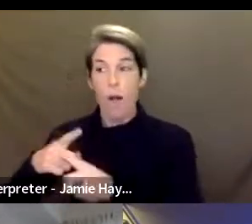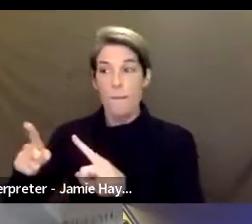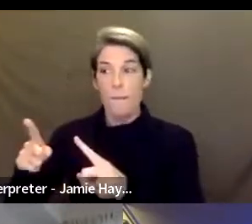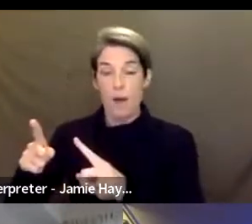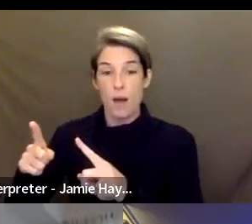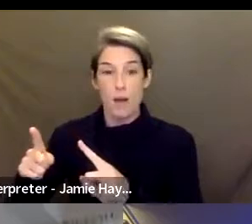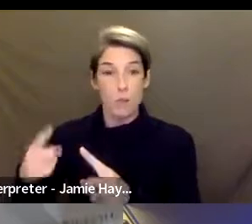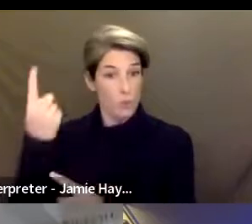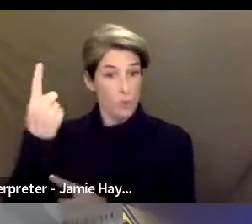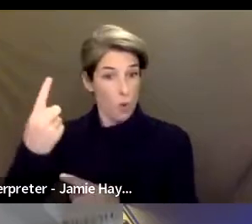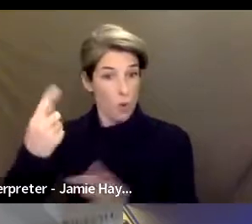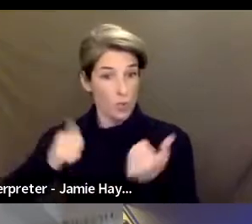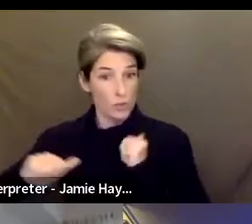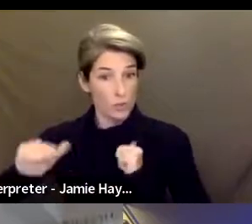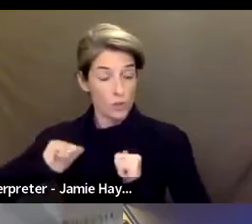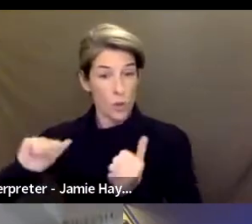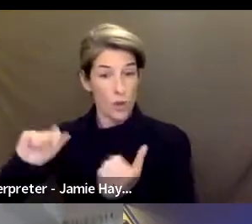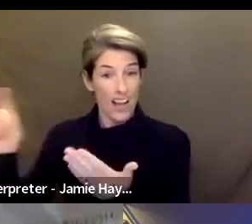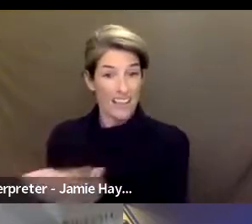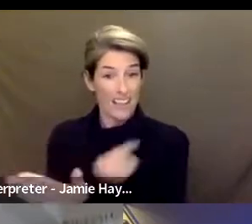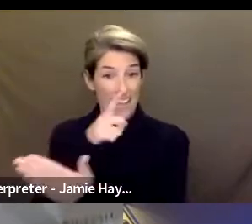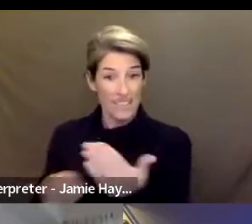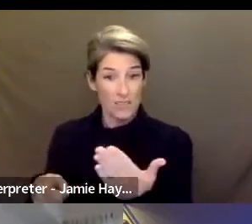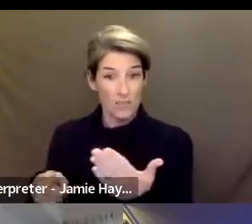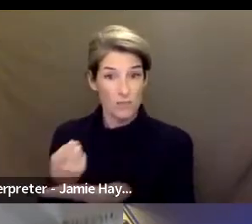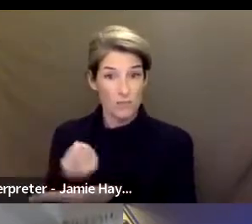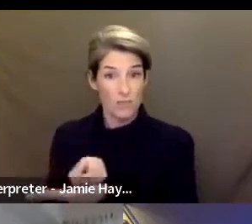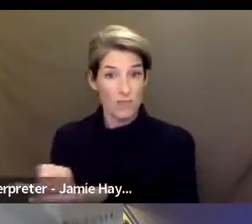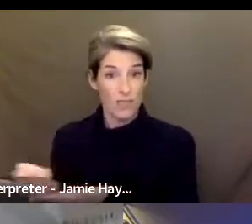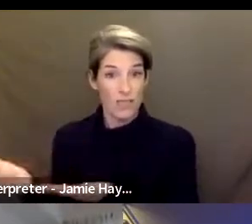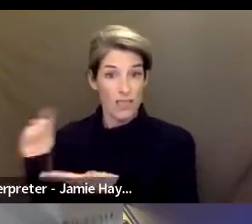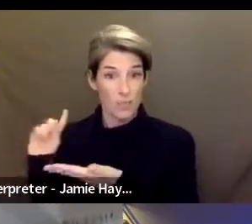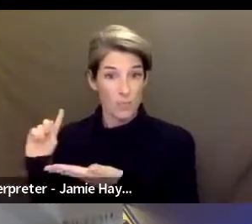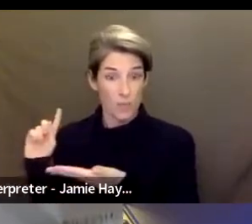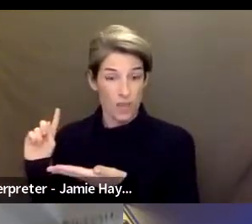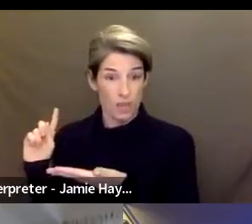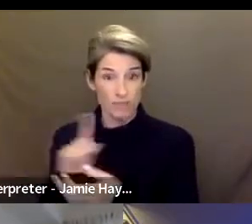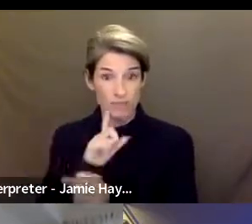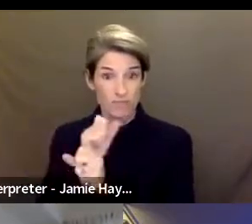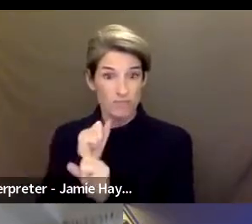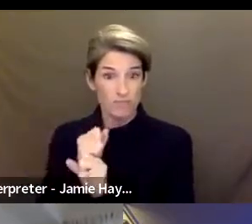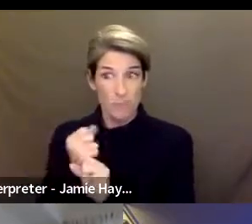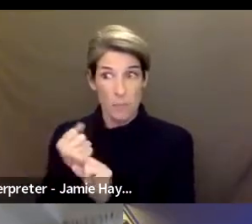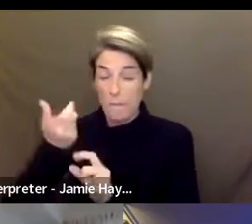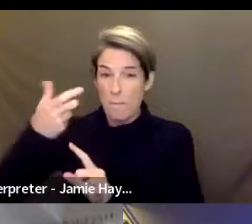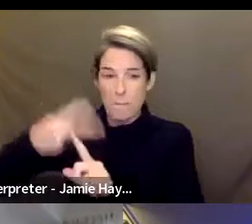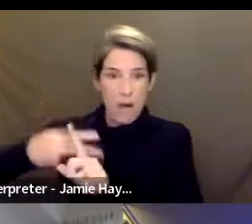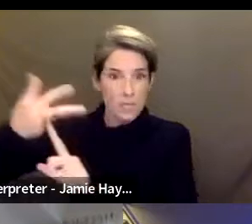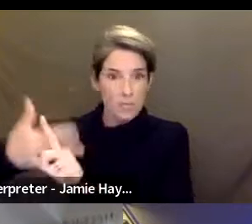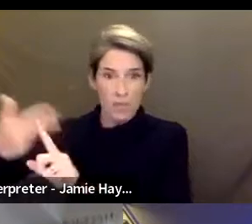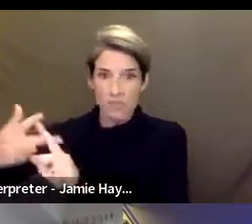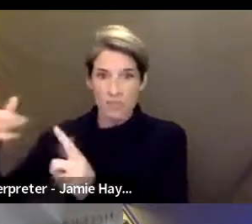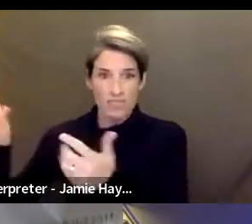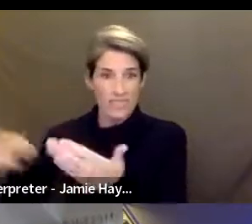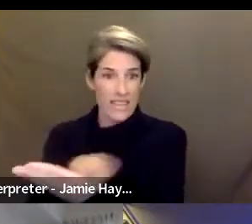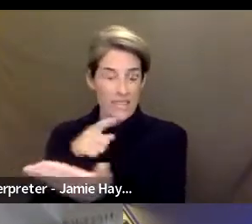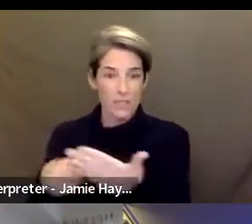got canceled last week. It's closing months early, and I was very upset because it got fantastic